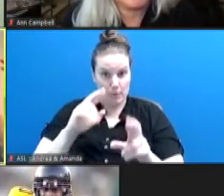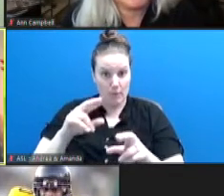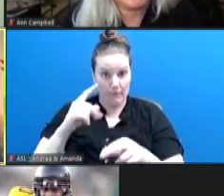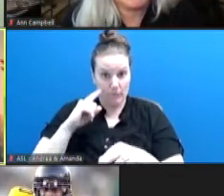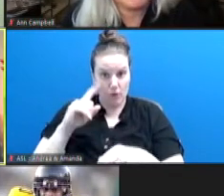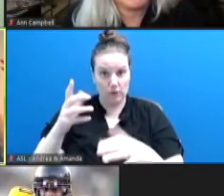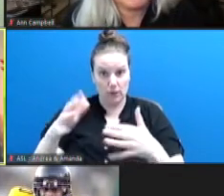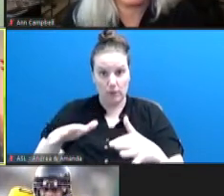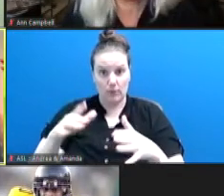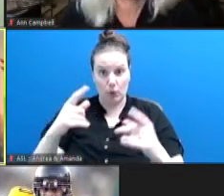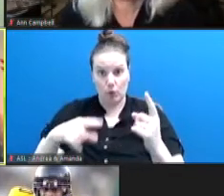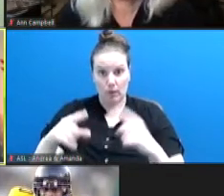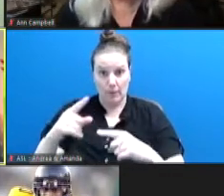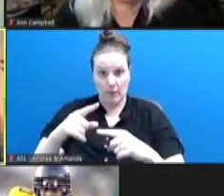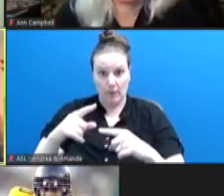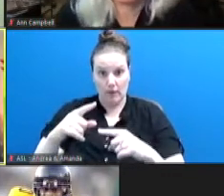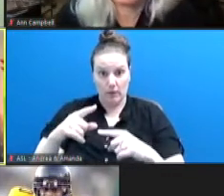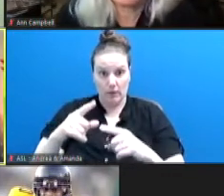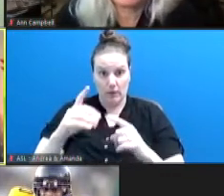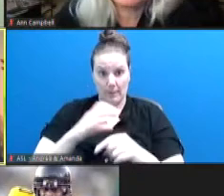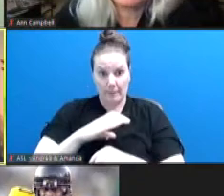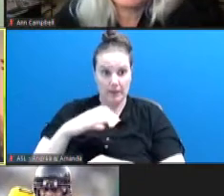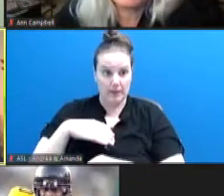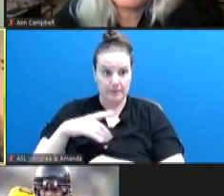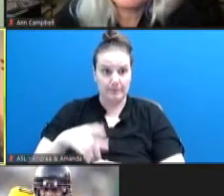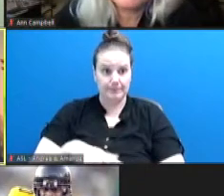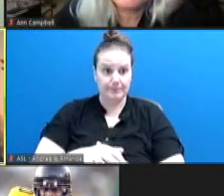settlement agreement policy committee?